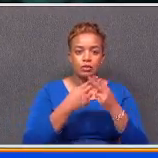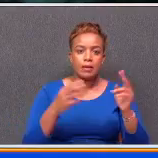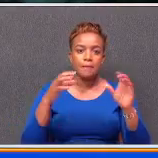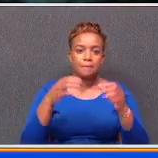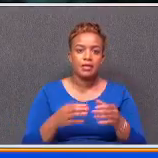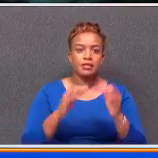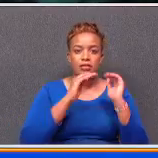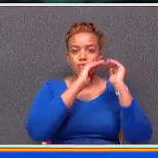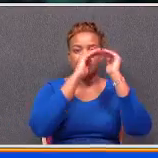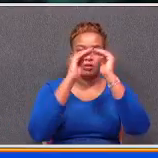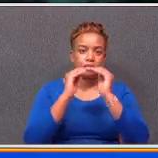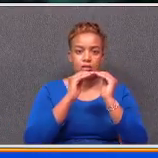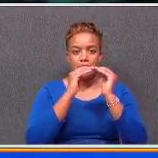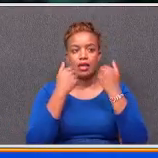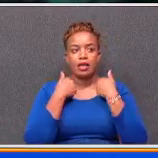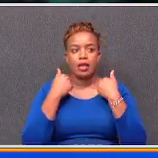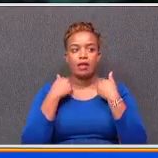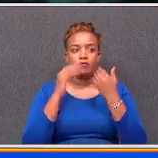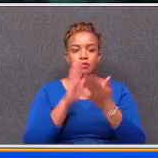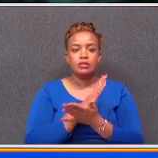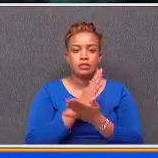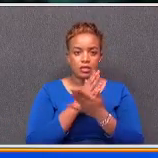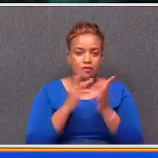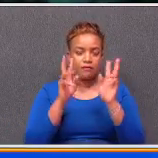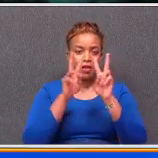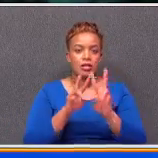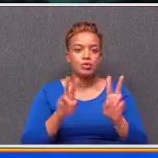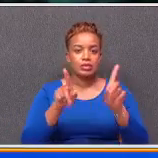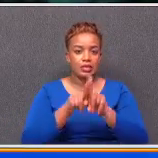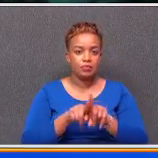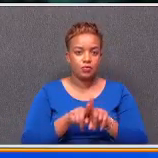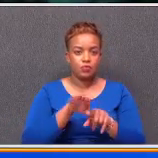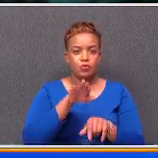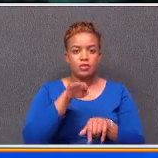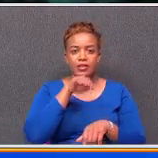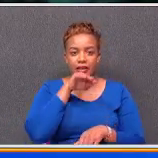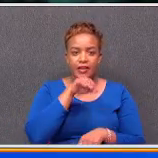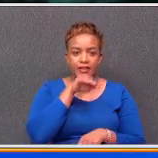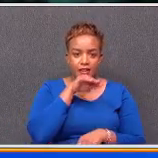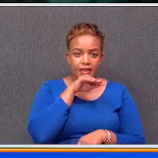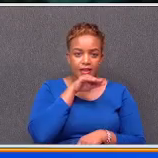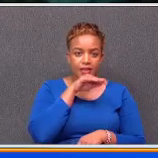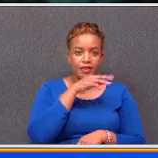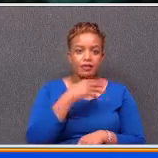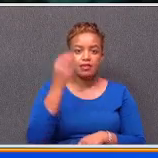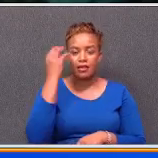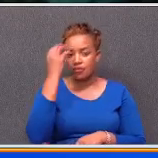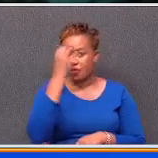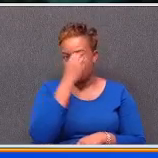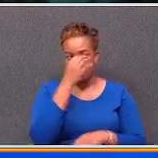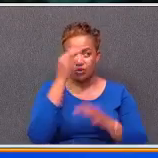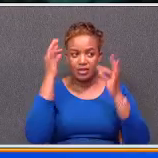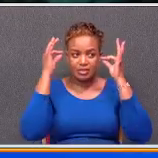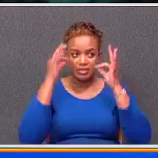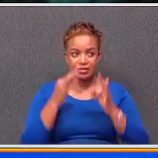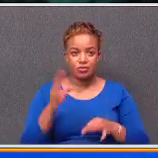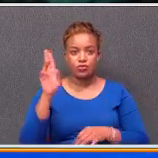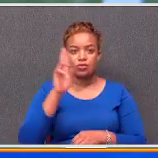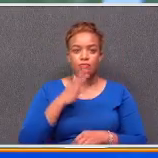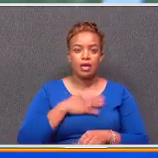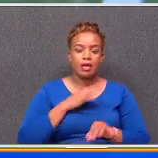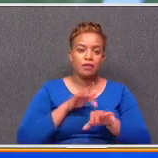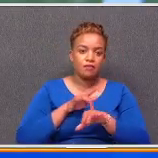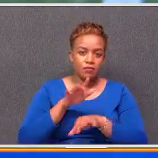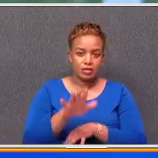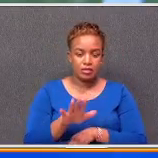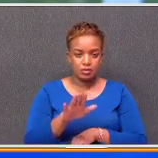So I share values and ideals with Raila Odinga and Martha Karua than the other side. So I chose to use my influence to